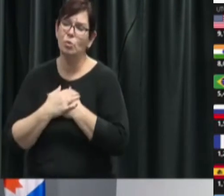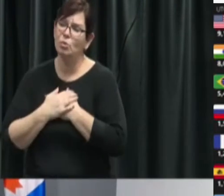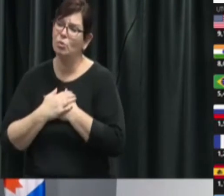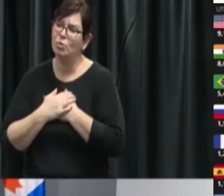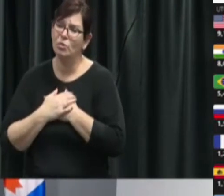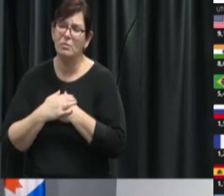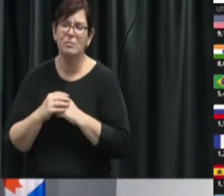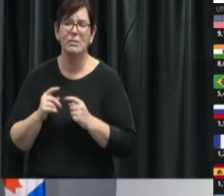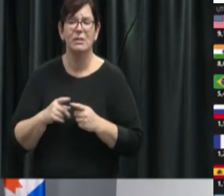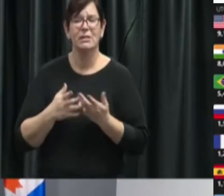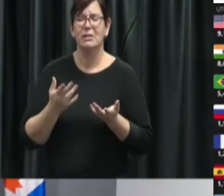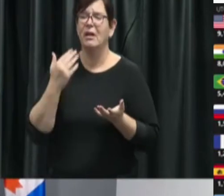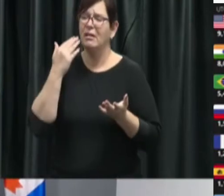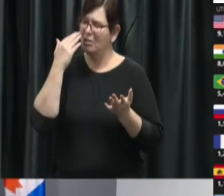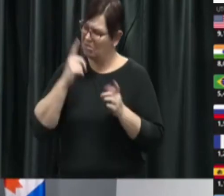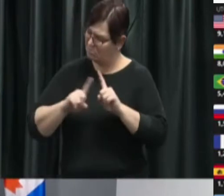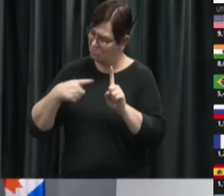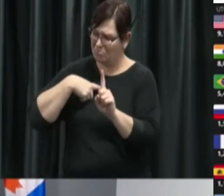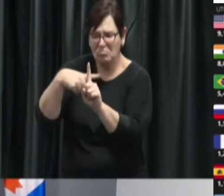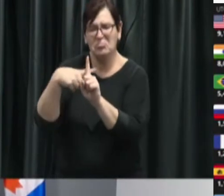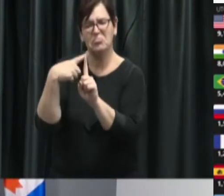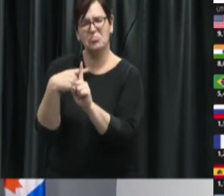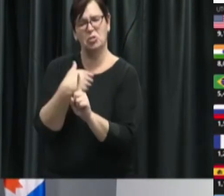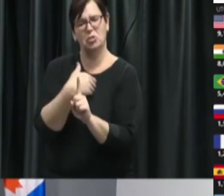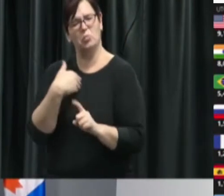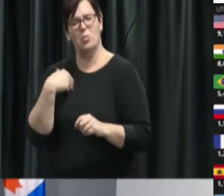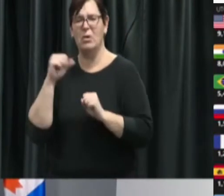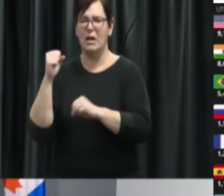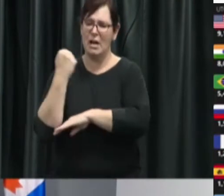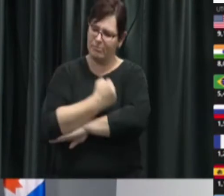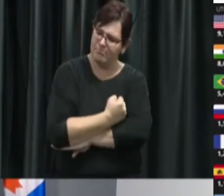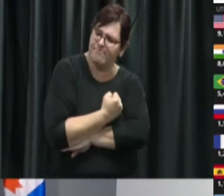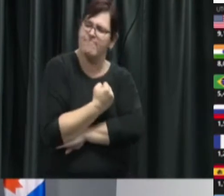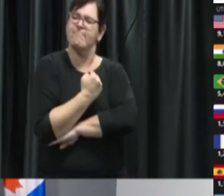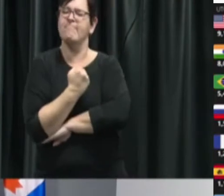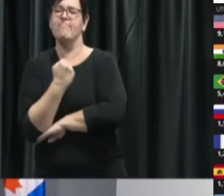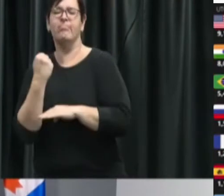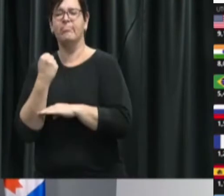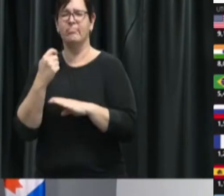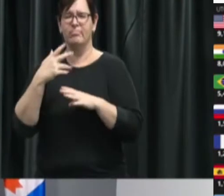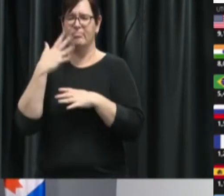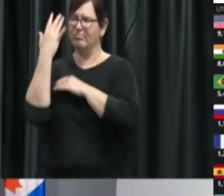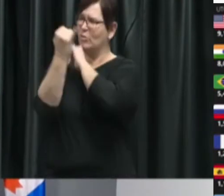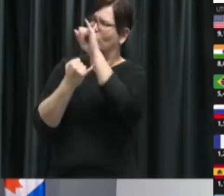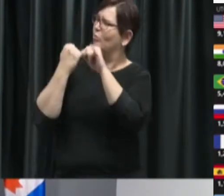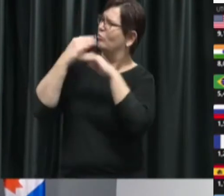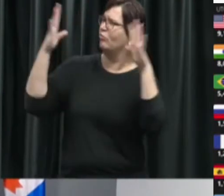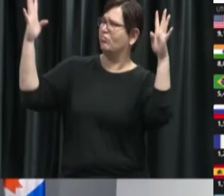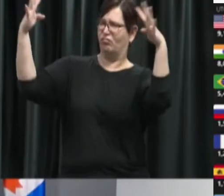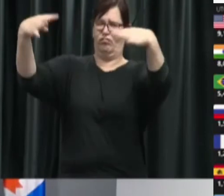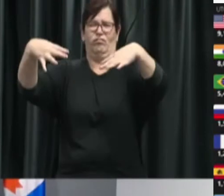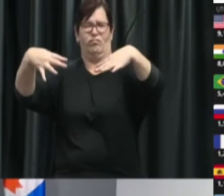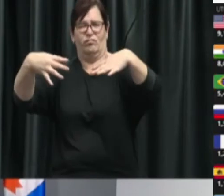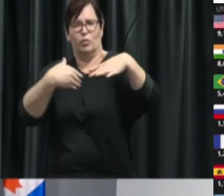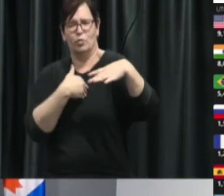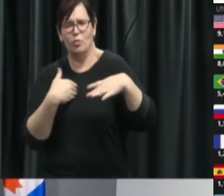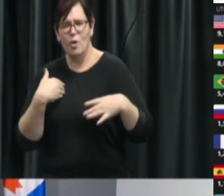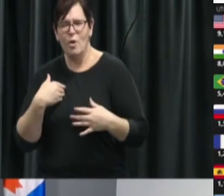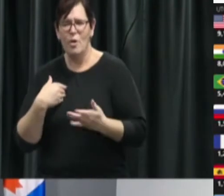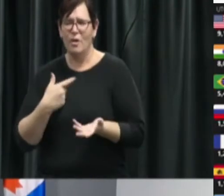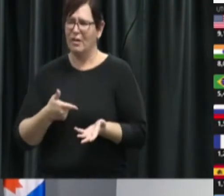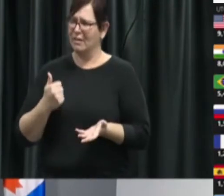strengths. We are seen so well in the rest of the world. We are such a linchpin to the success of this country that we can come